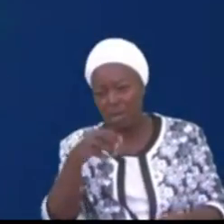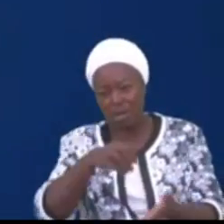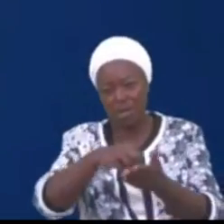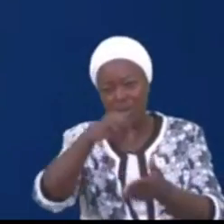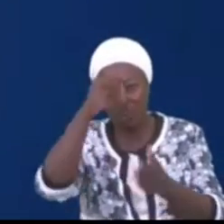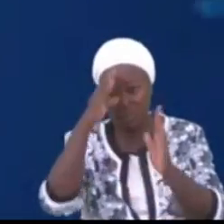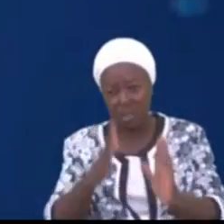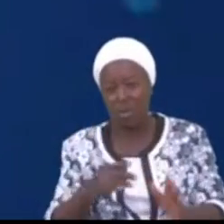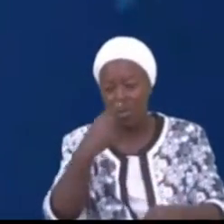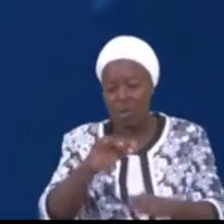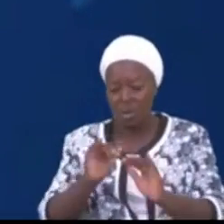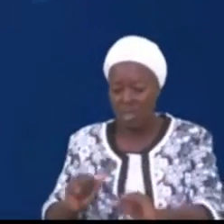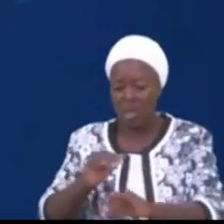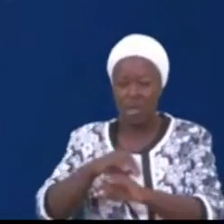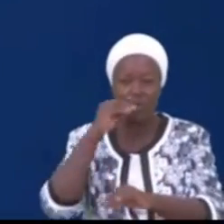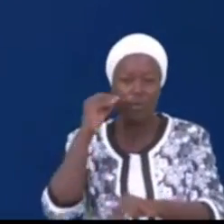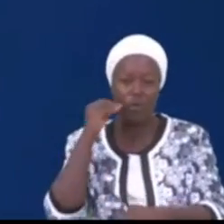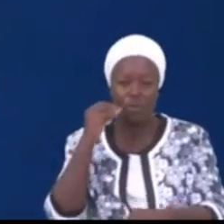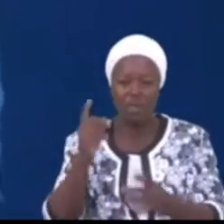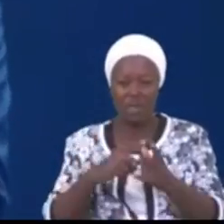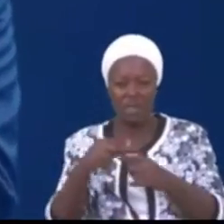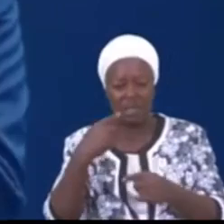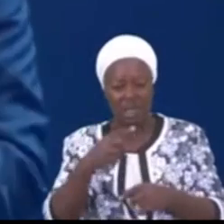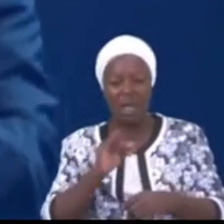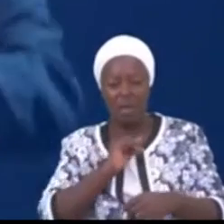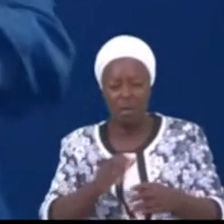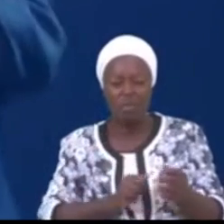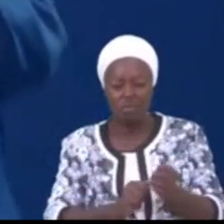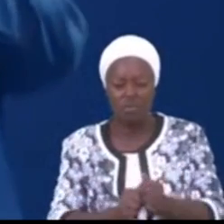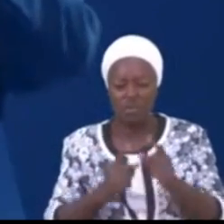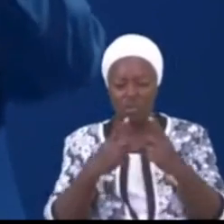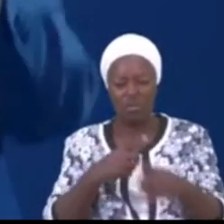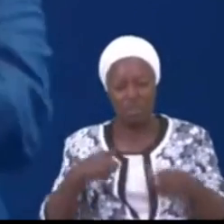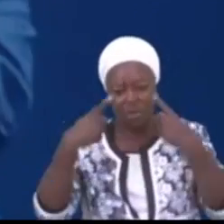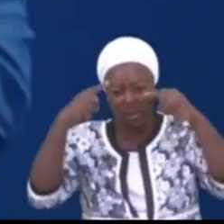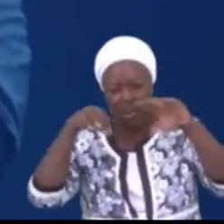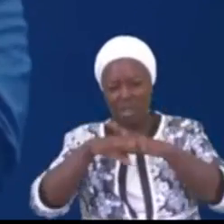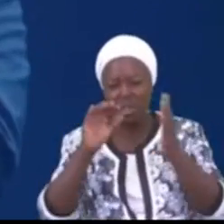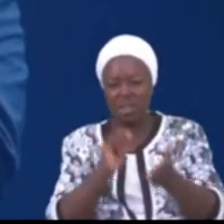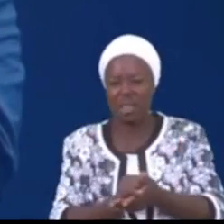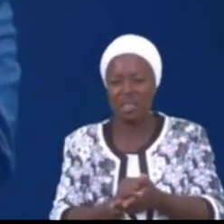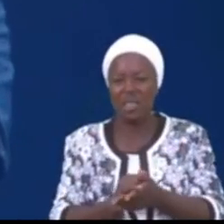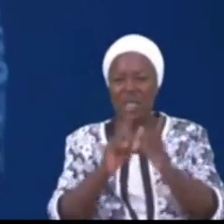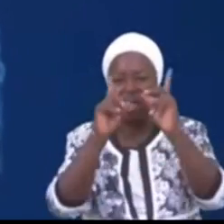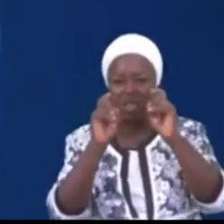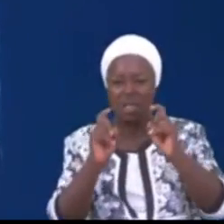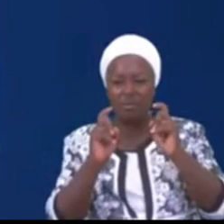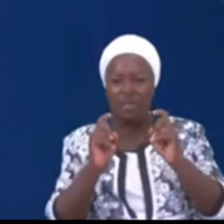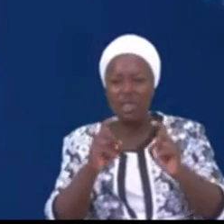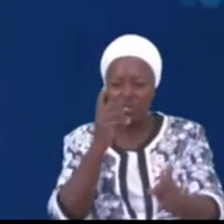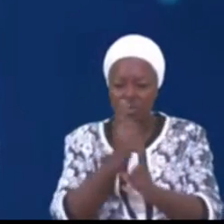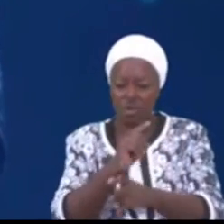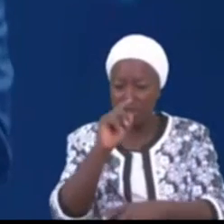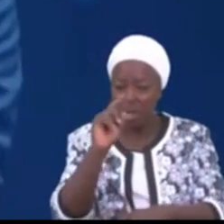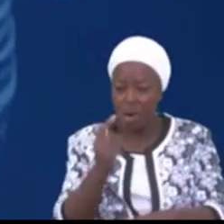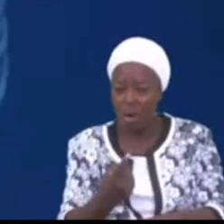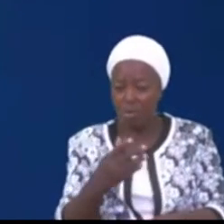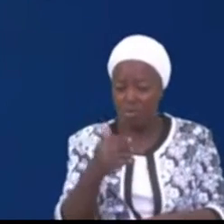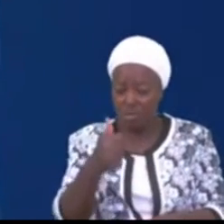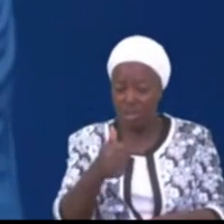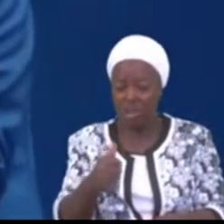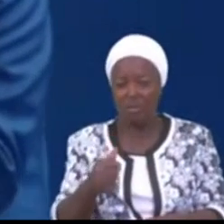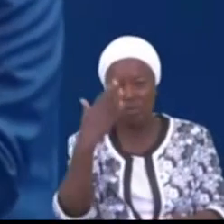home and they say, I'm going to pass that exam all alone by themselves? Do you know why it's difficult for them